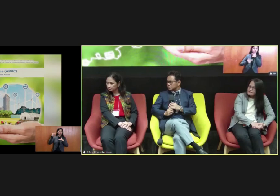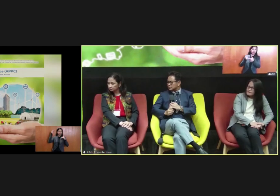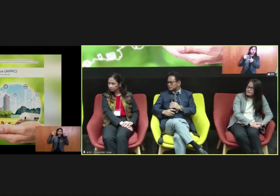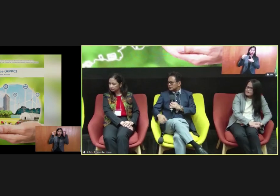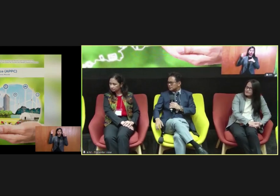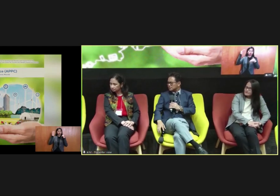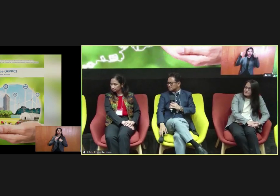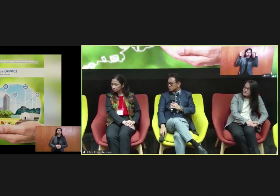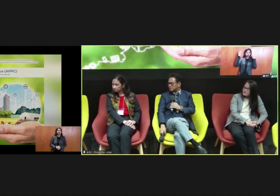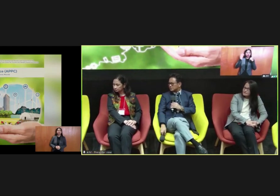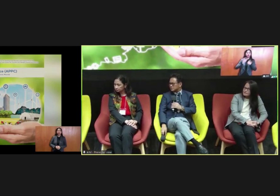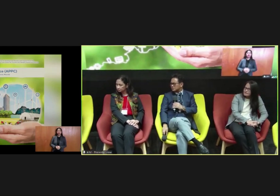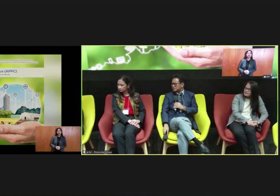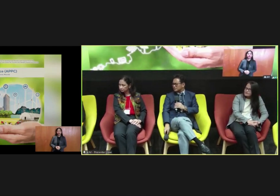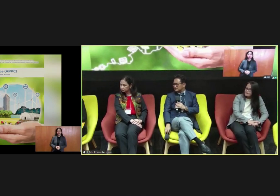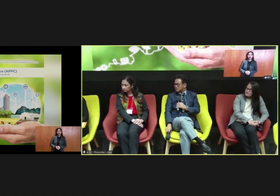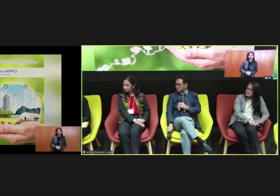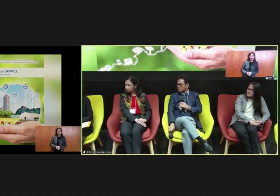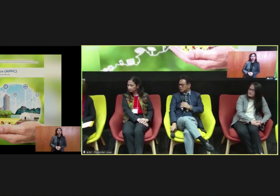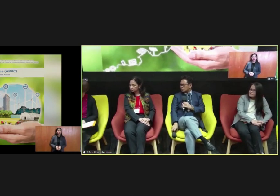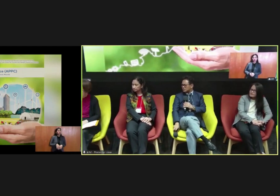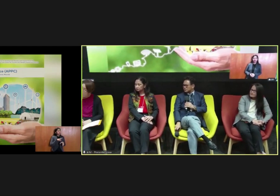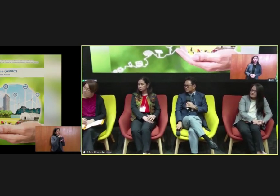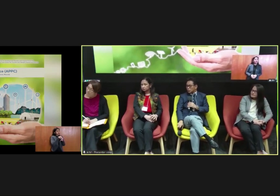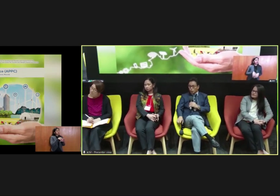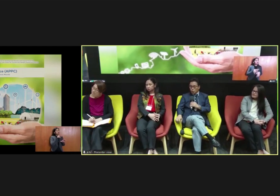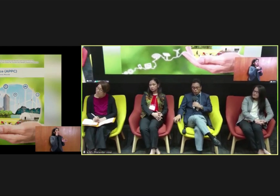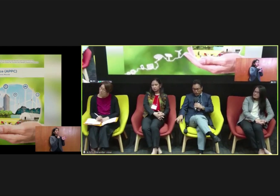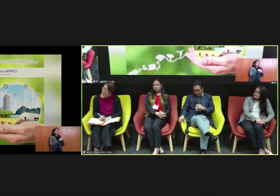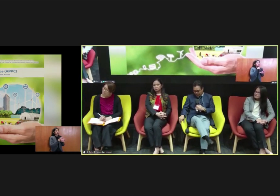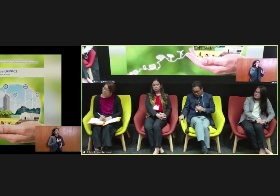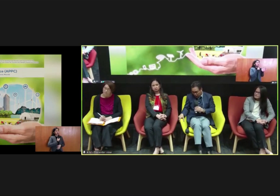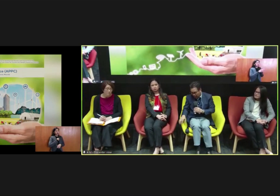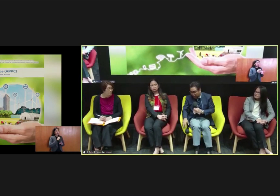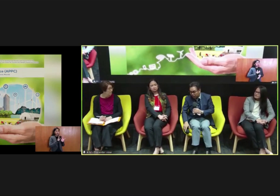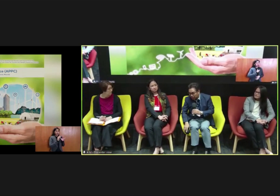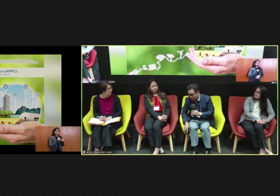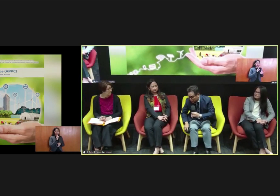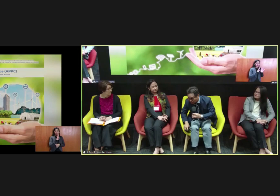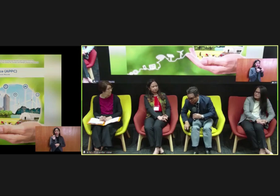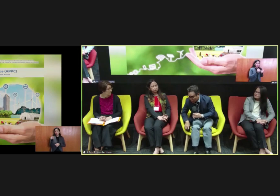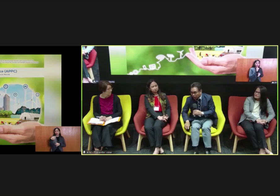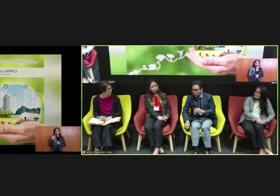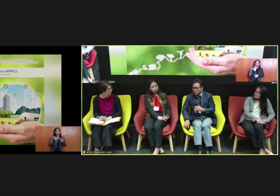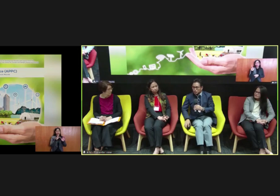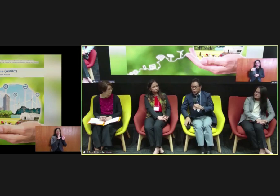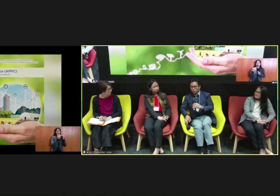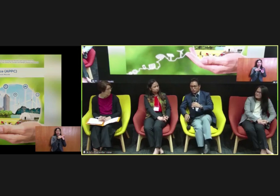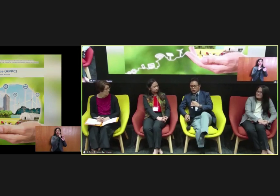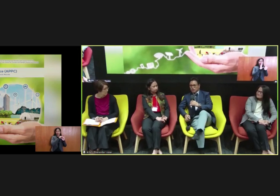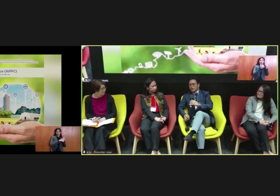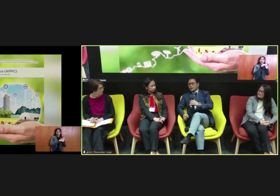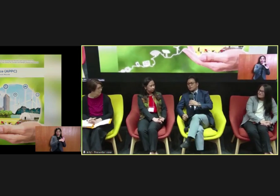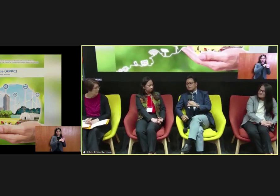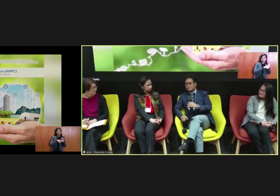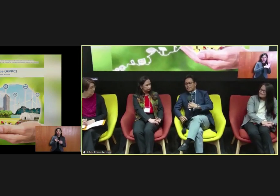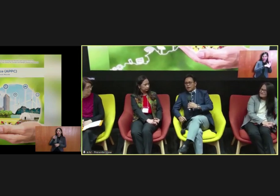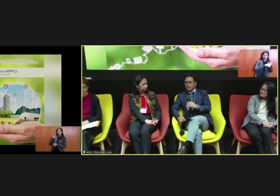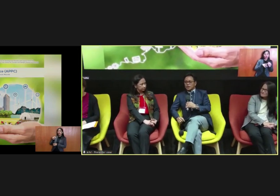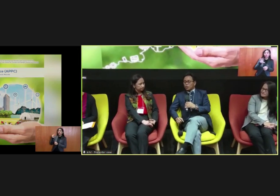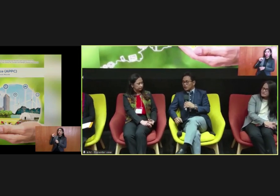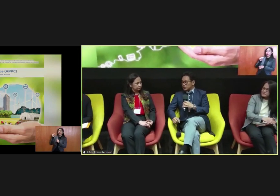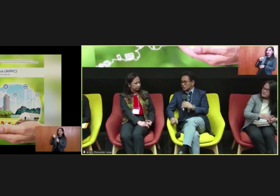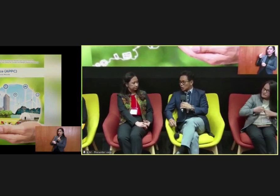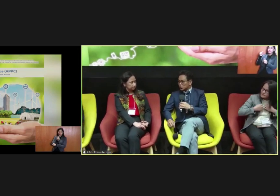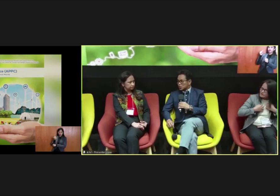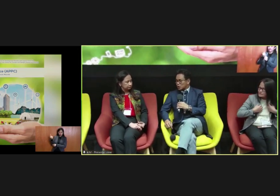that cover privately owned companies or just listed companies? No, that's for everybody. So that's going to be